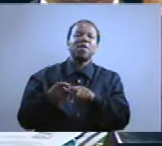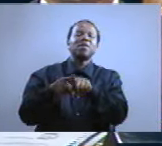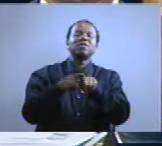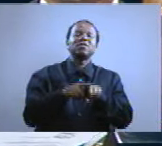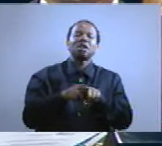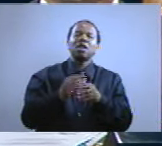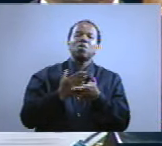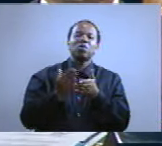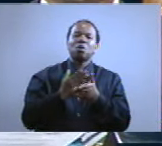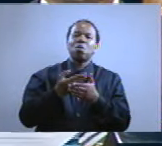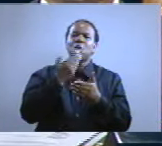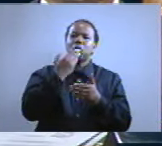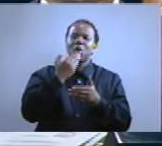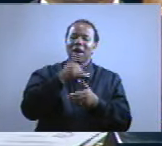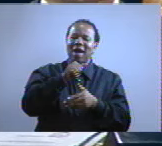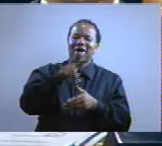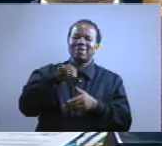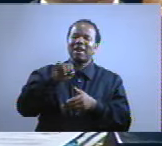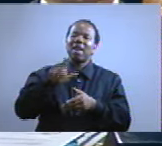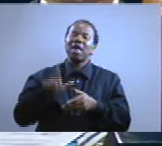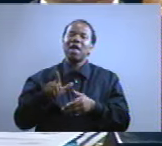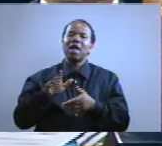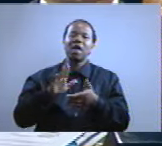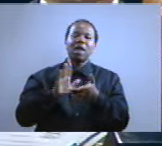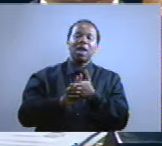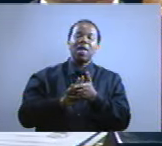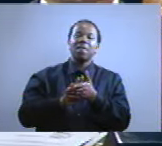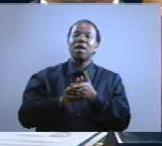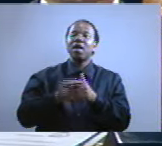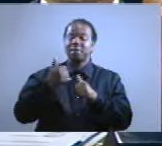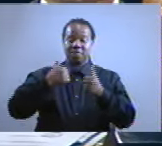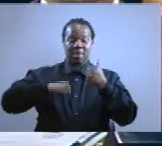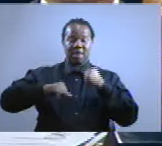singer Adele and actor Rowan